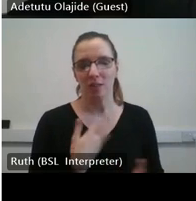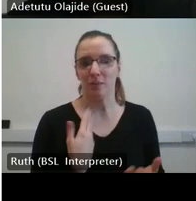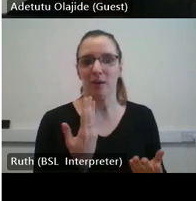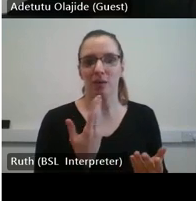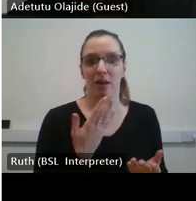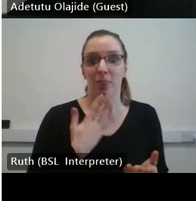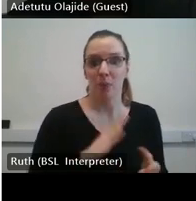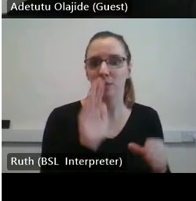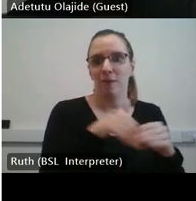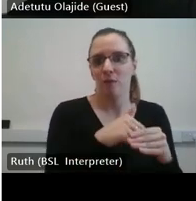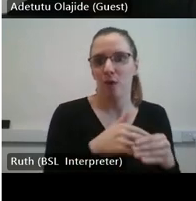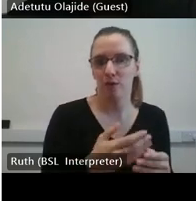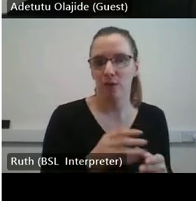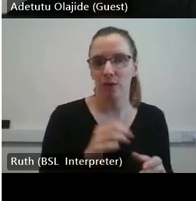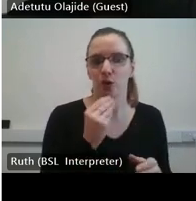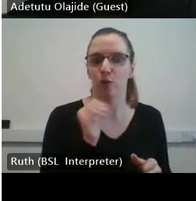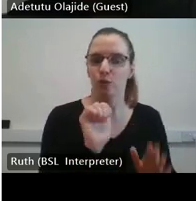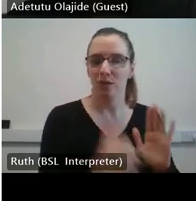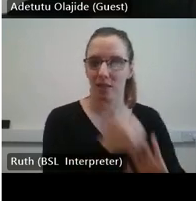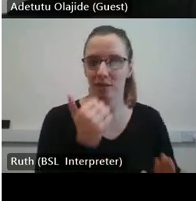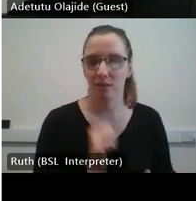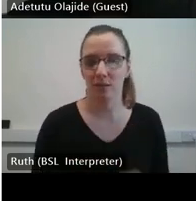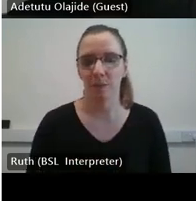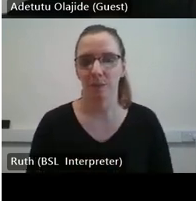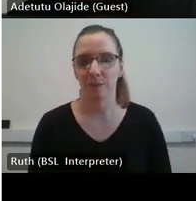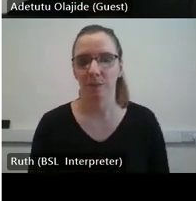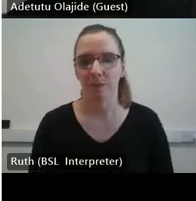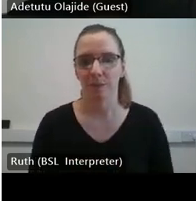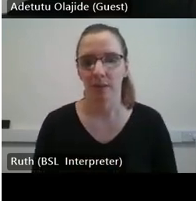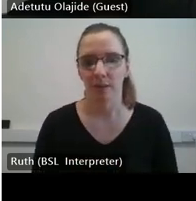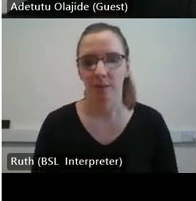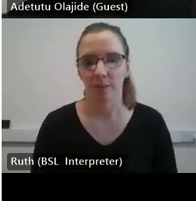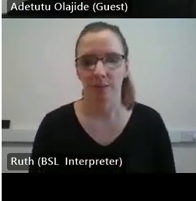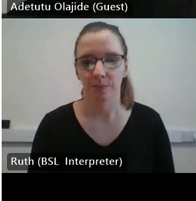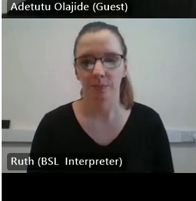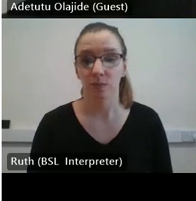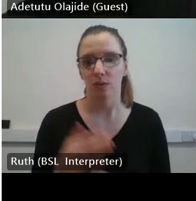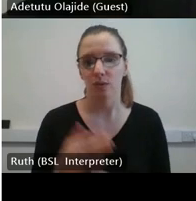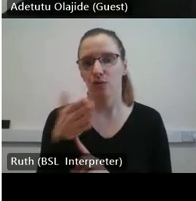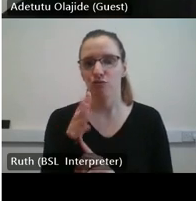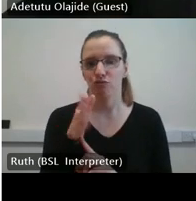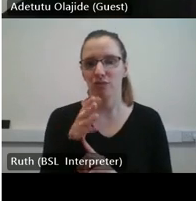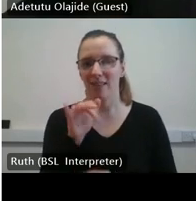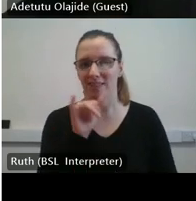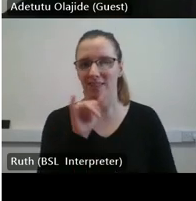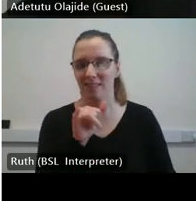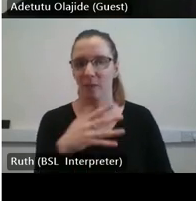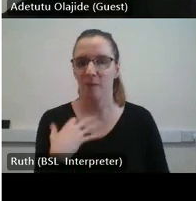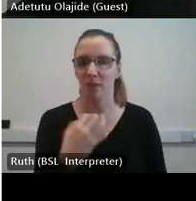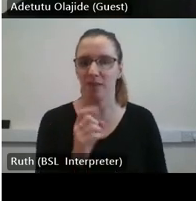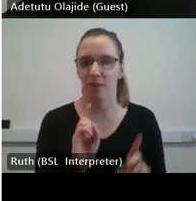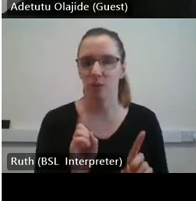Okay, thank you. To anyone else? Yeah, Helen, do you want anything around red flags around volunteering?